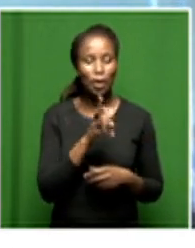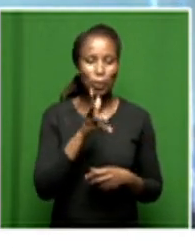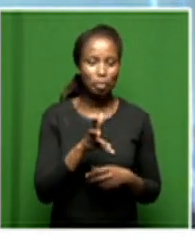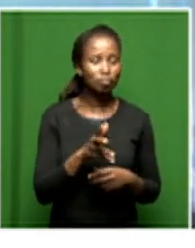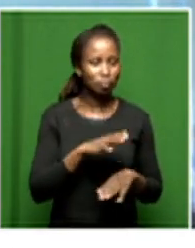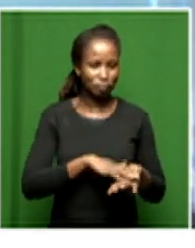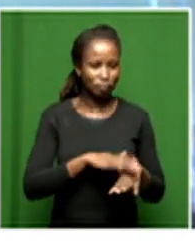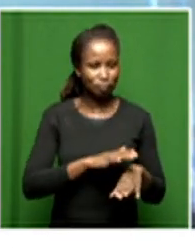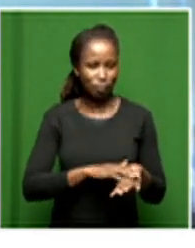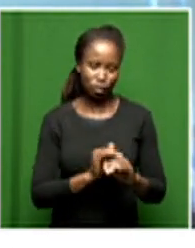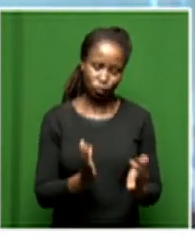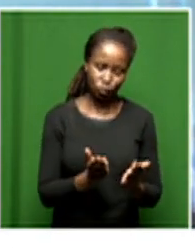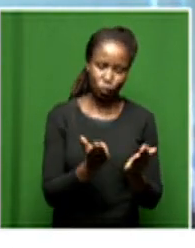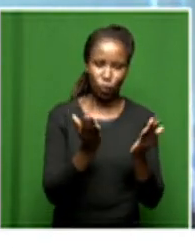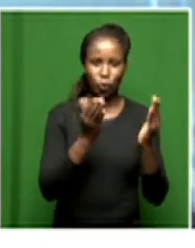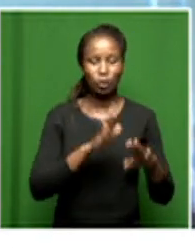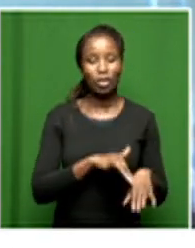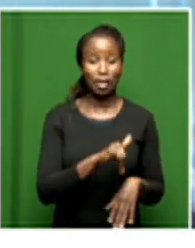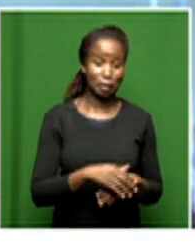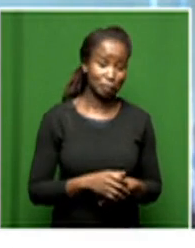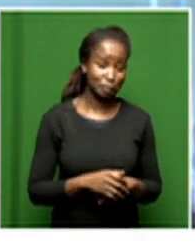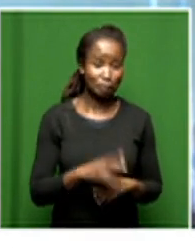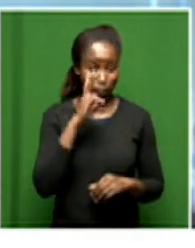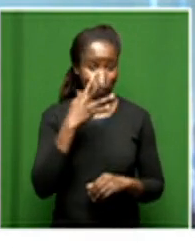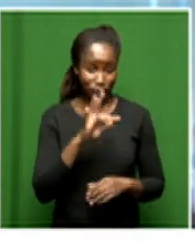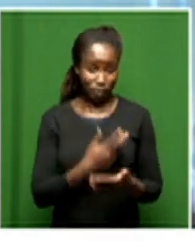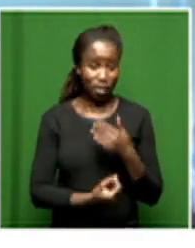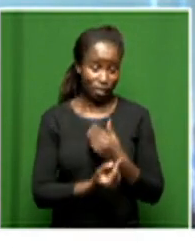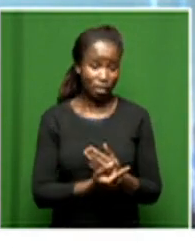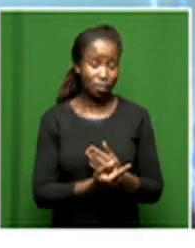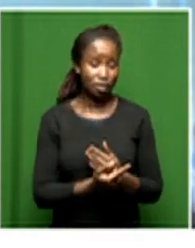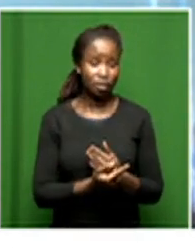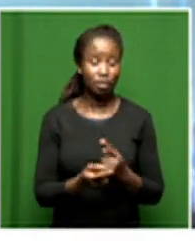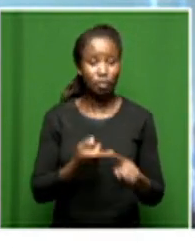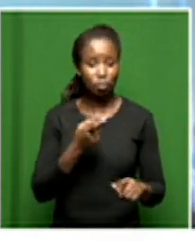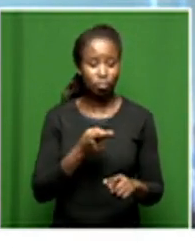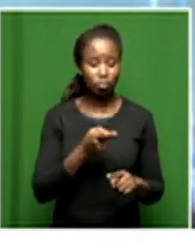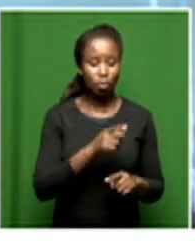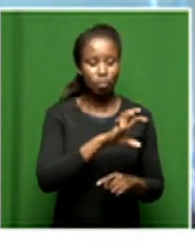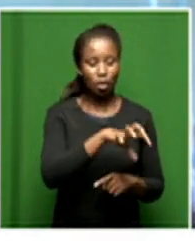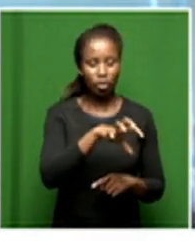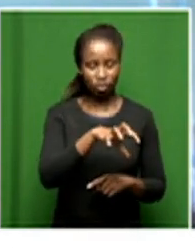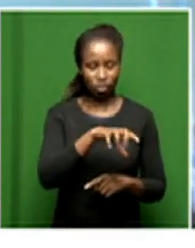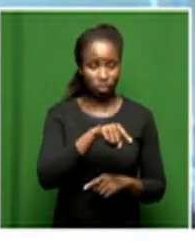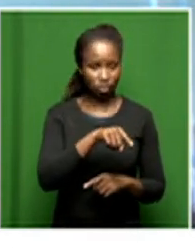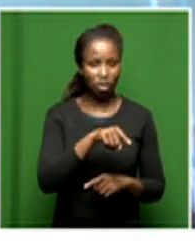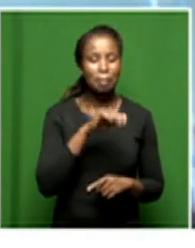momentum and a lot of encouragement from this. And you see this across the ground, across the province. In